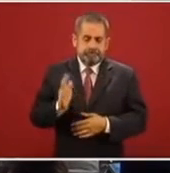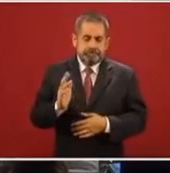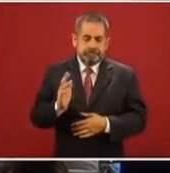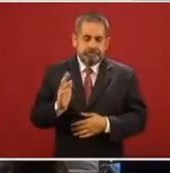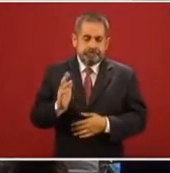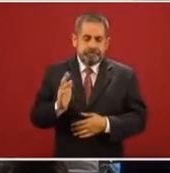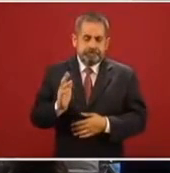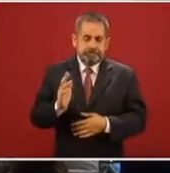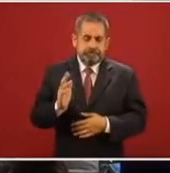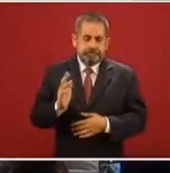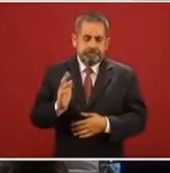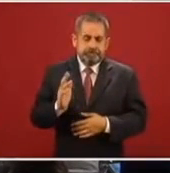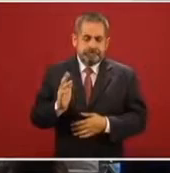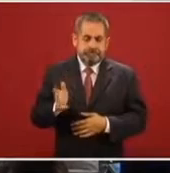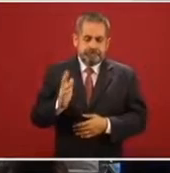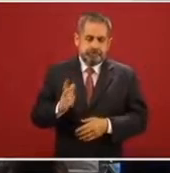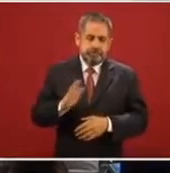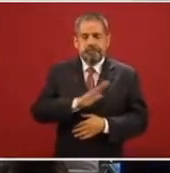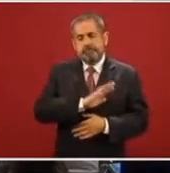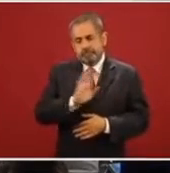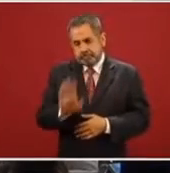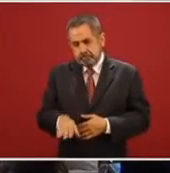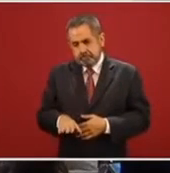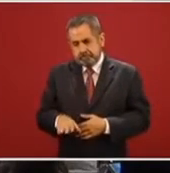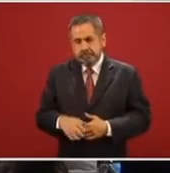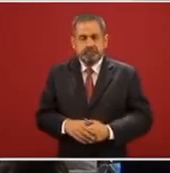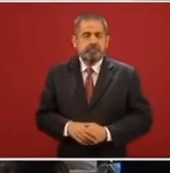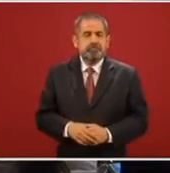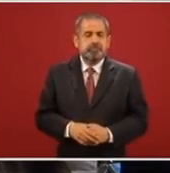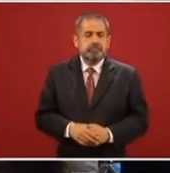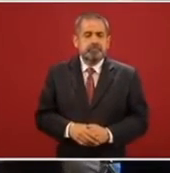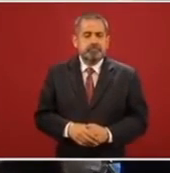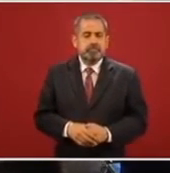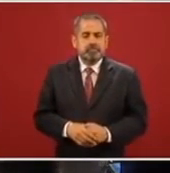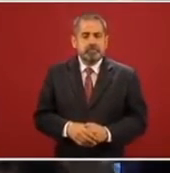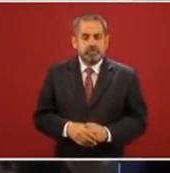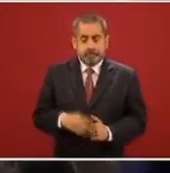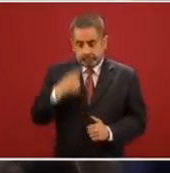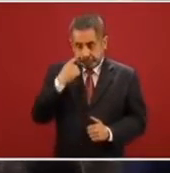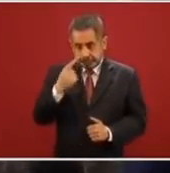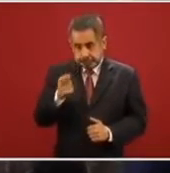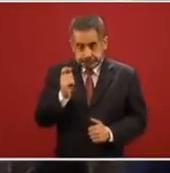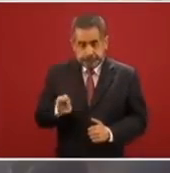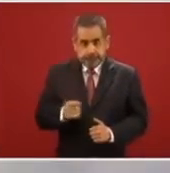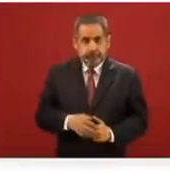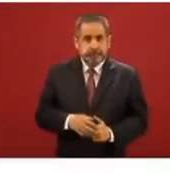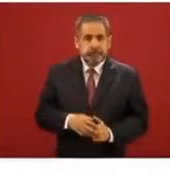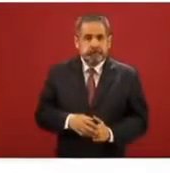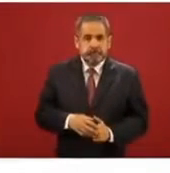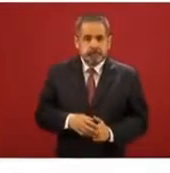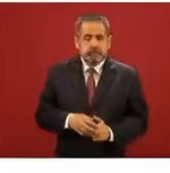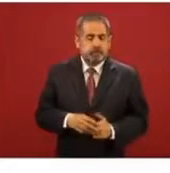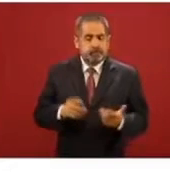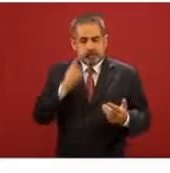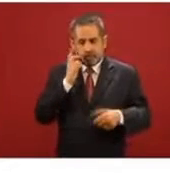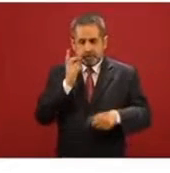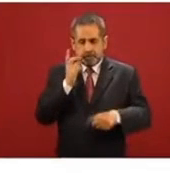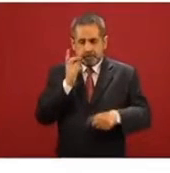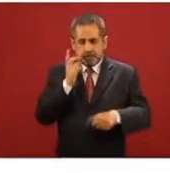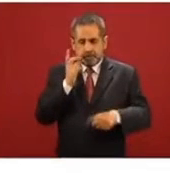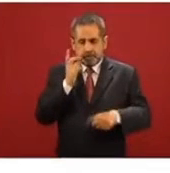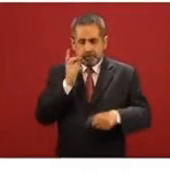fallecido. that have died. Ahora, de manera muy concreta, lo podemos hacer y lo hemos hecho y lo vemos todos los